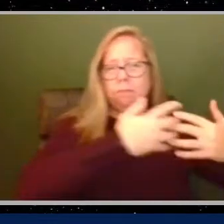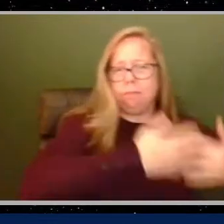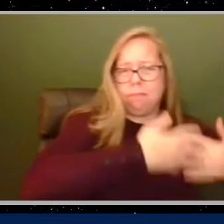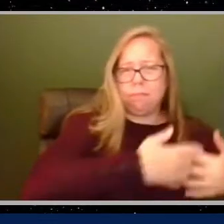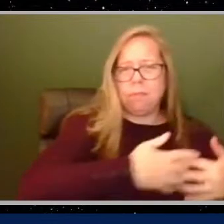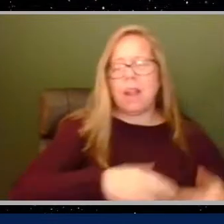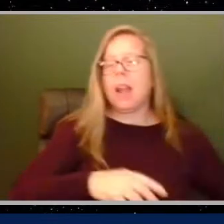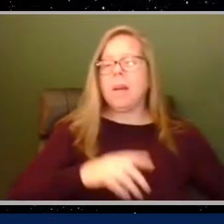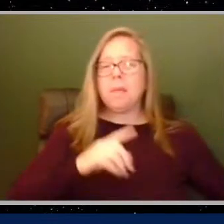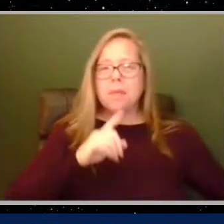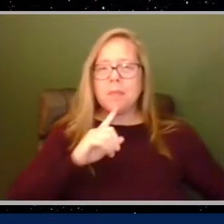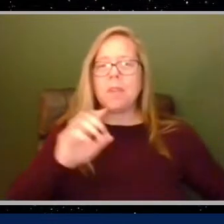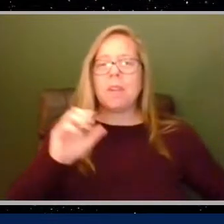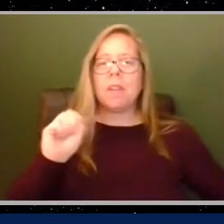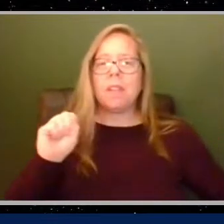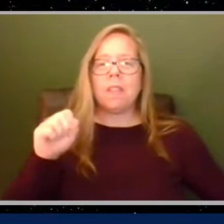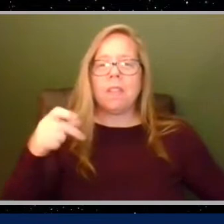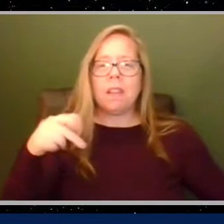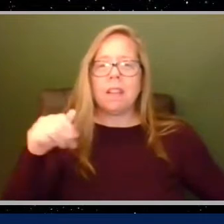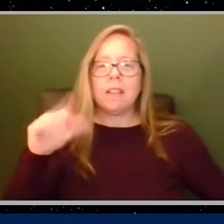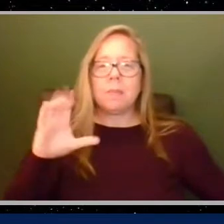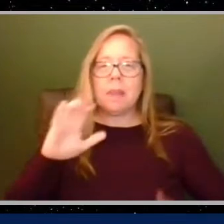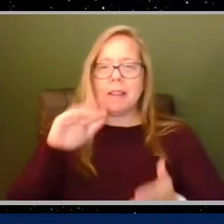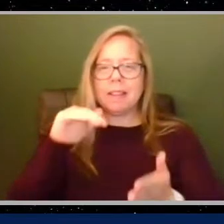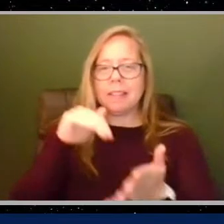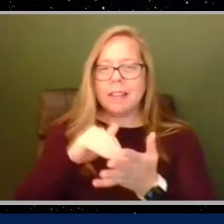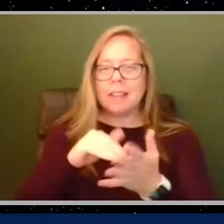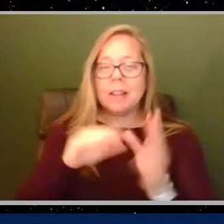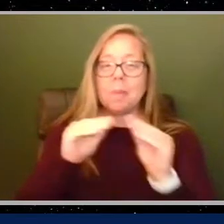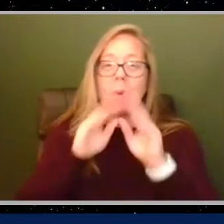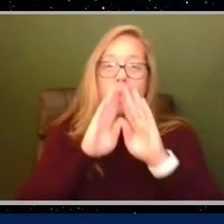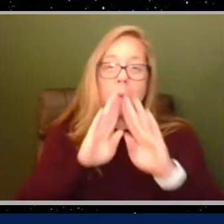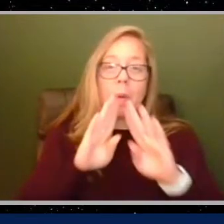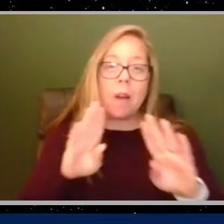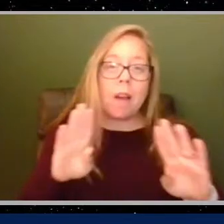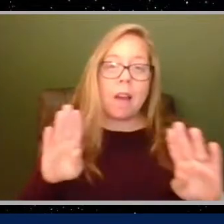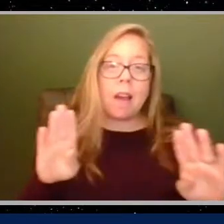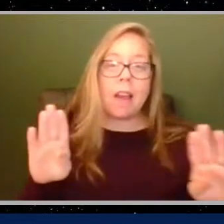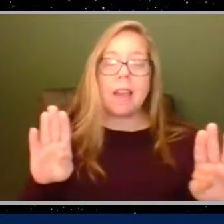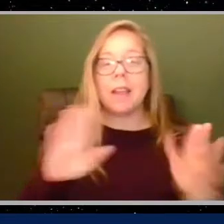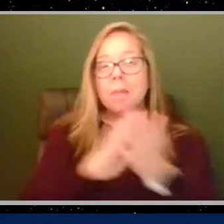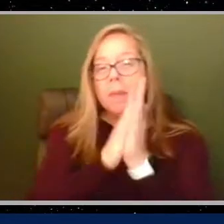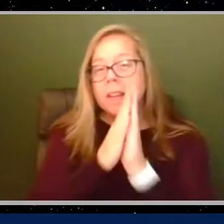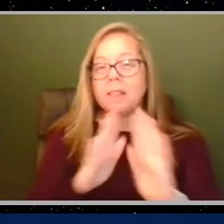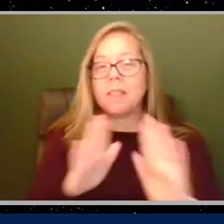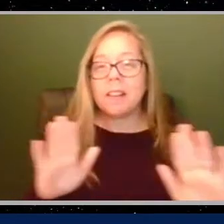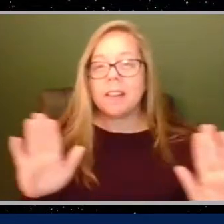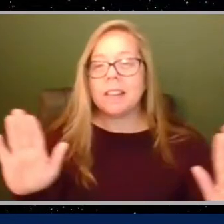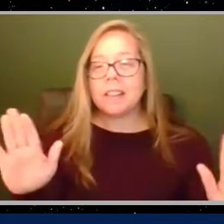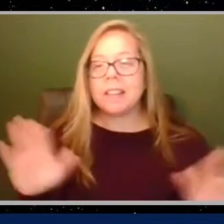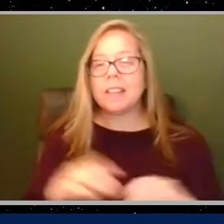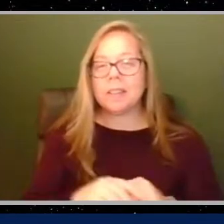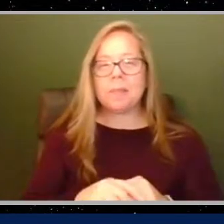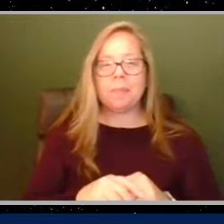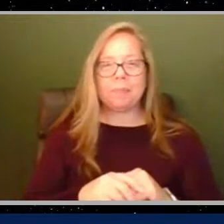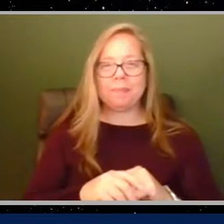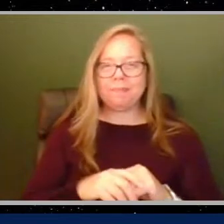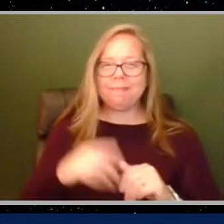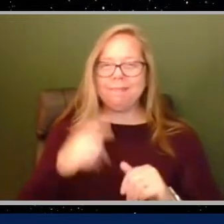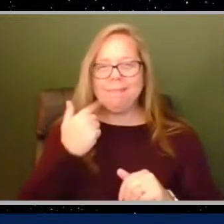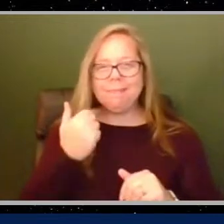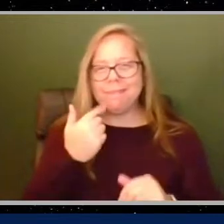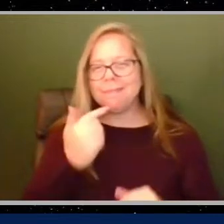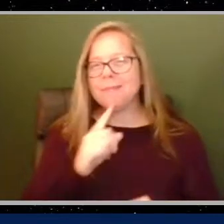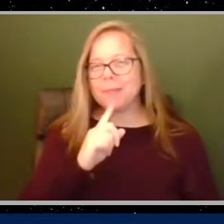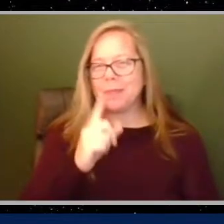peaceful than the inside of an airplane falling through the sky. But at the I same hear time, the smell is kind of I've heard that. interesting